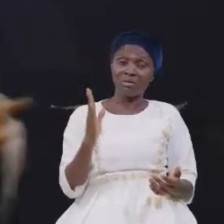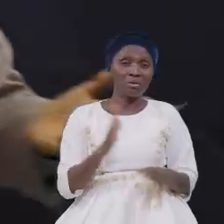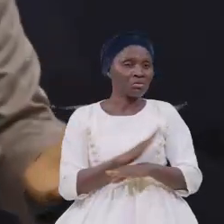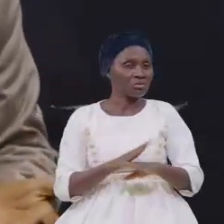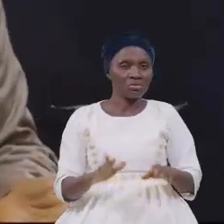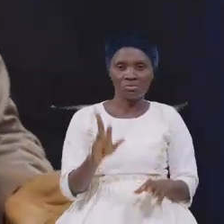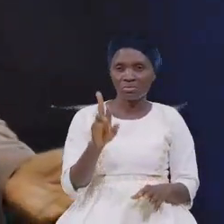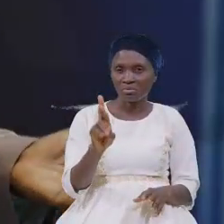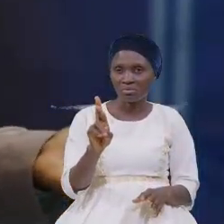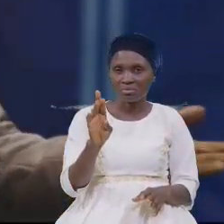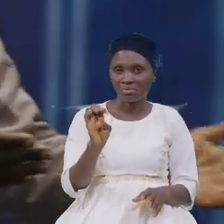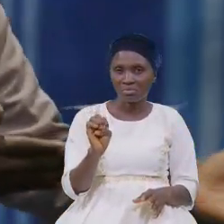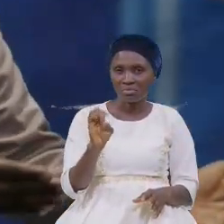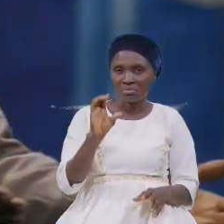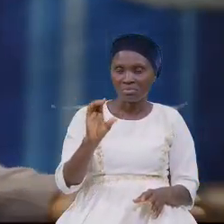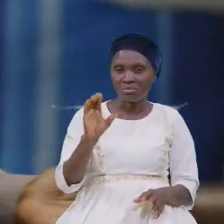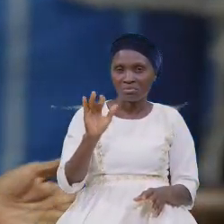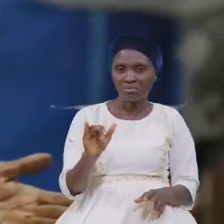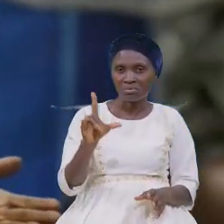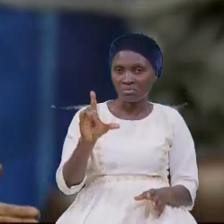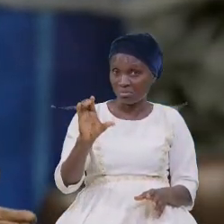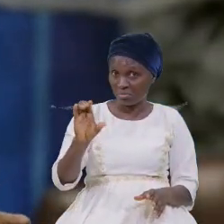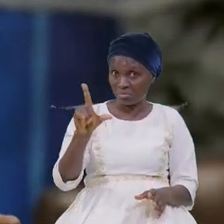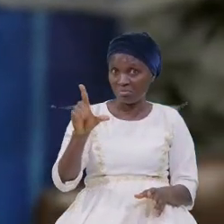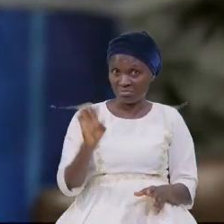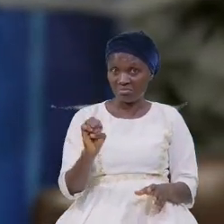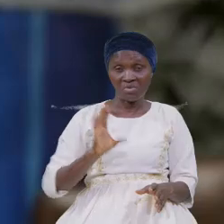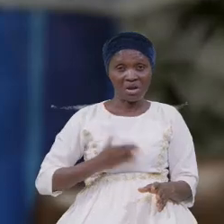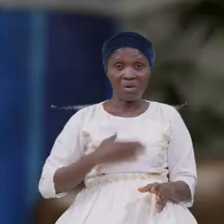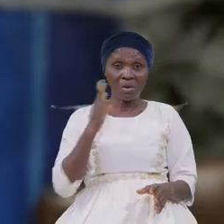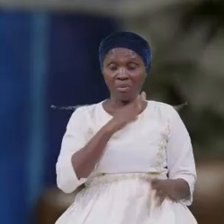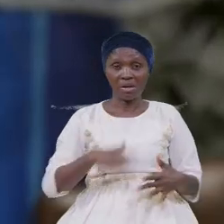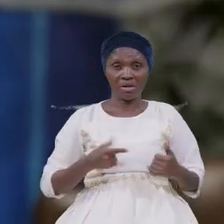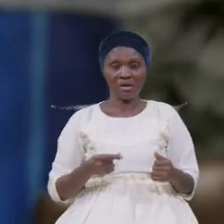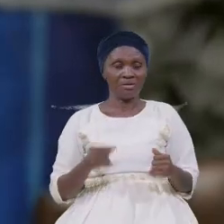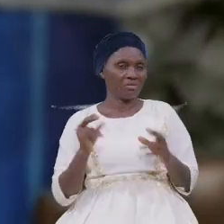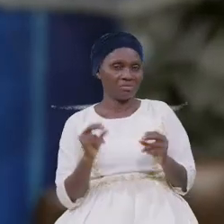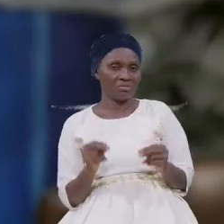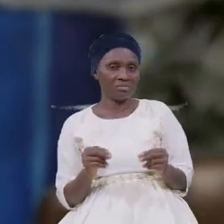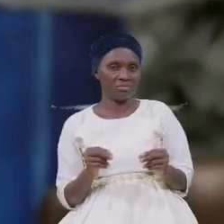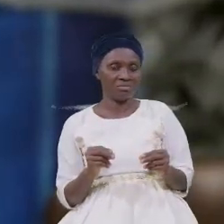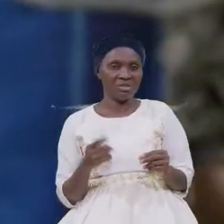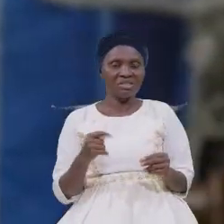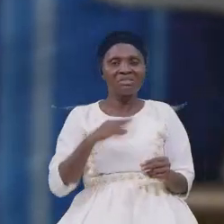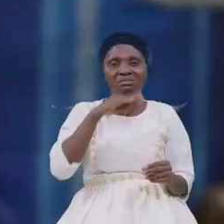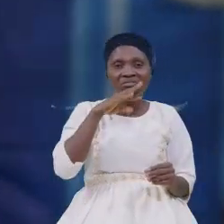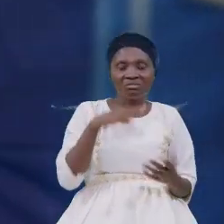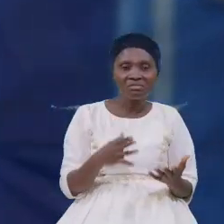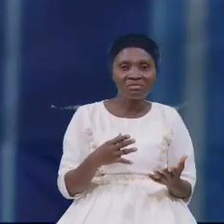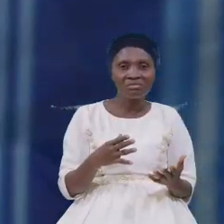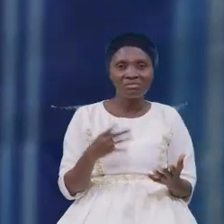and still allow the stain and the spot and the